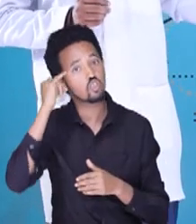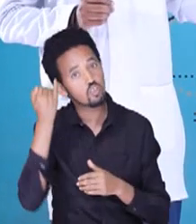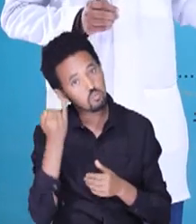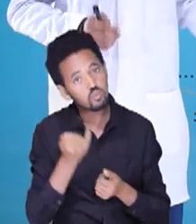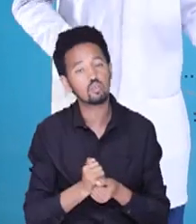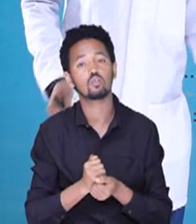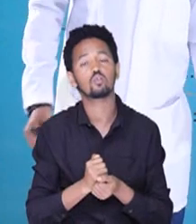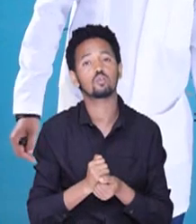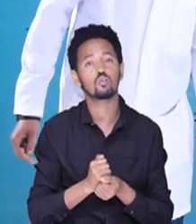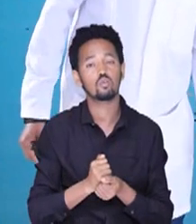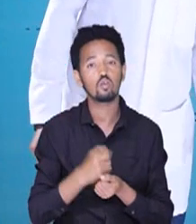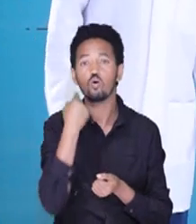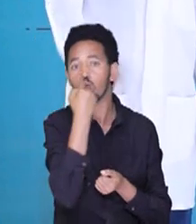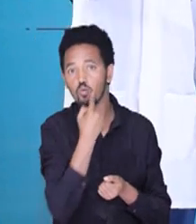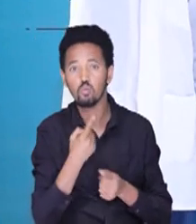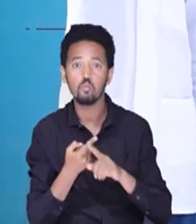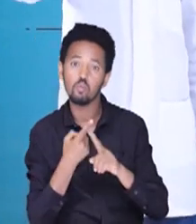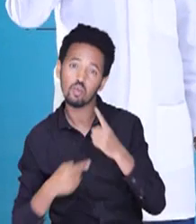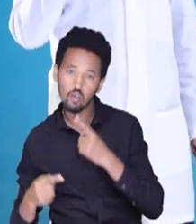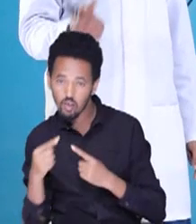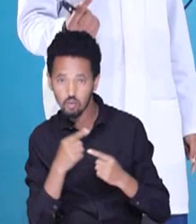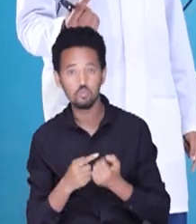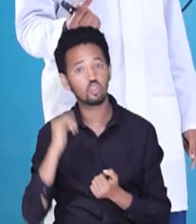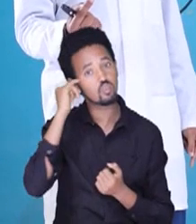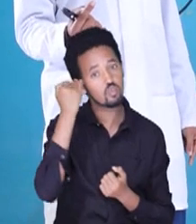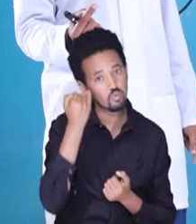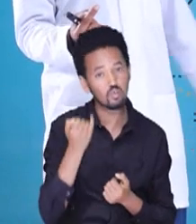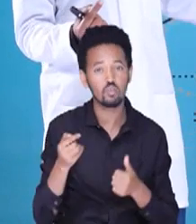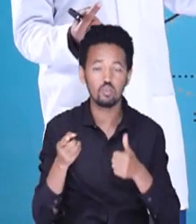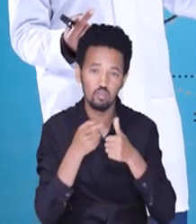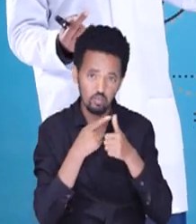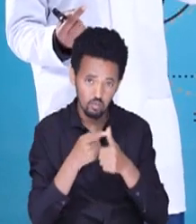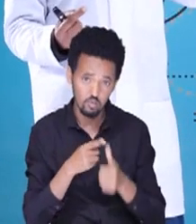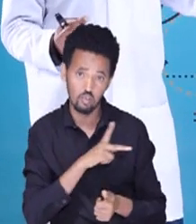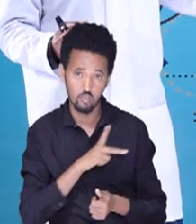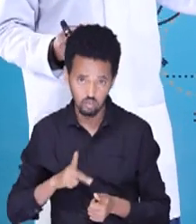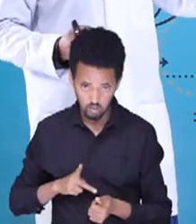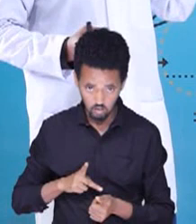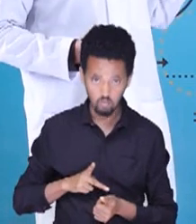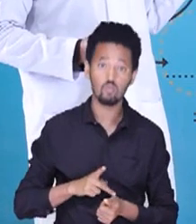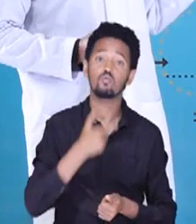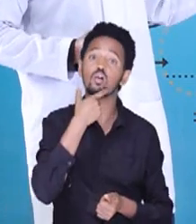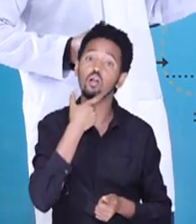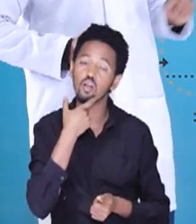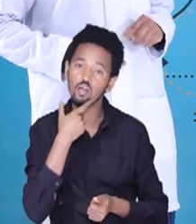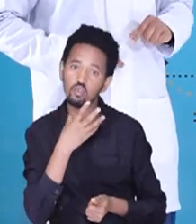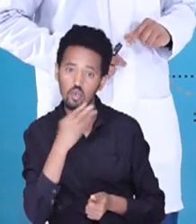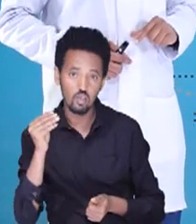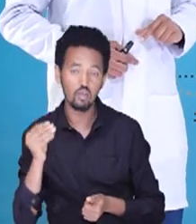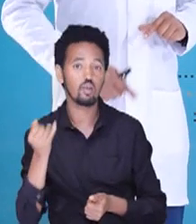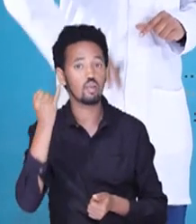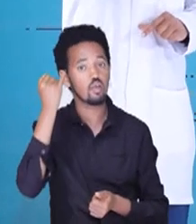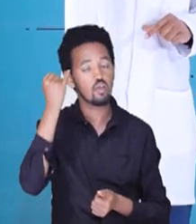VI of Scotland, who becomes James I, King of England and